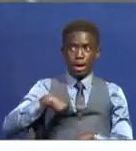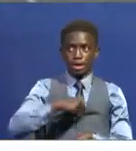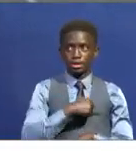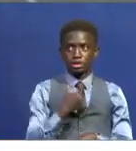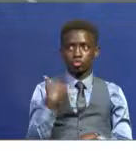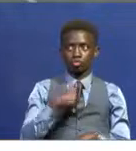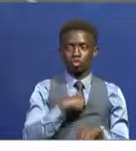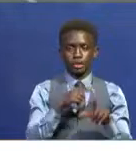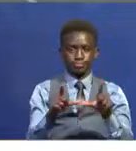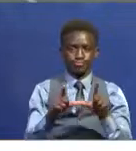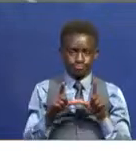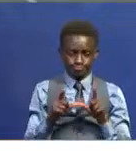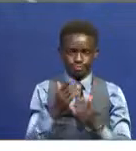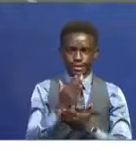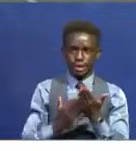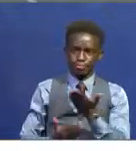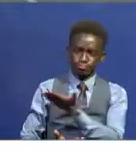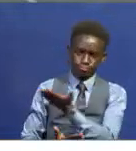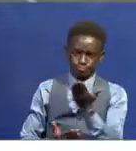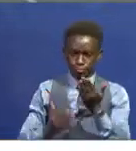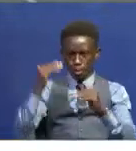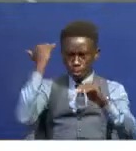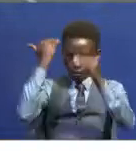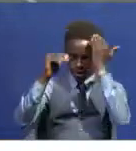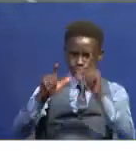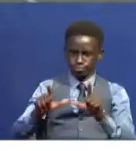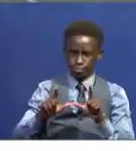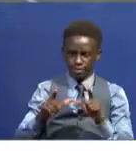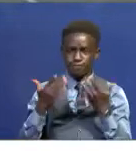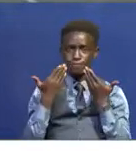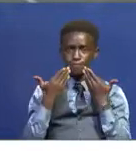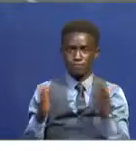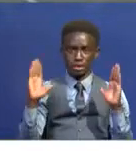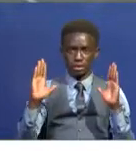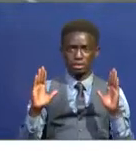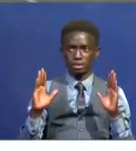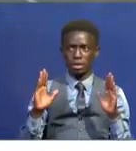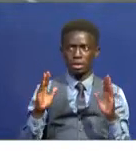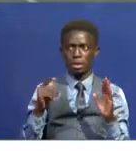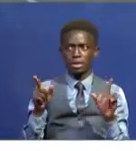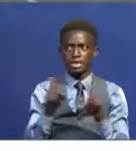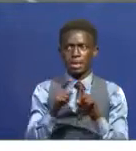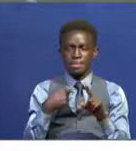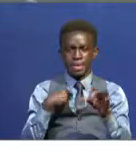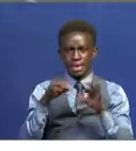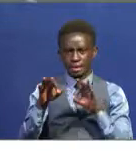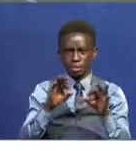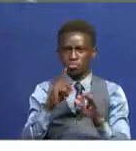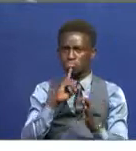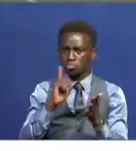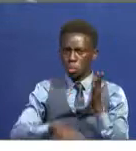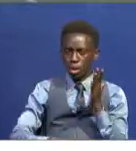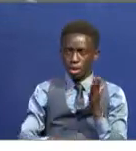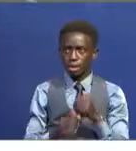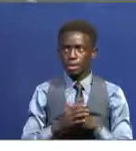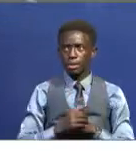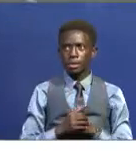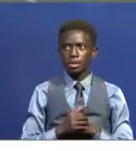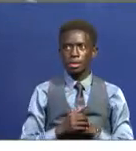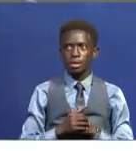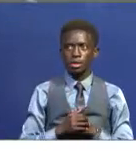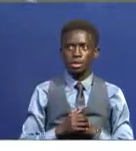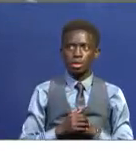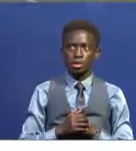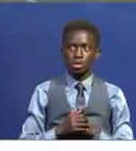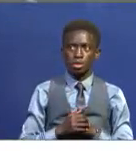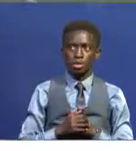are certified professionals, and like I alluded to much earlier, is that we are part of